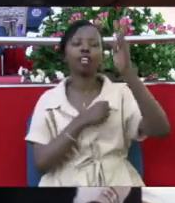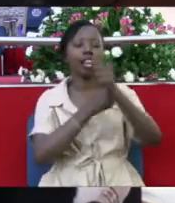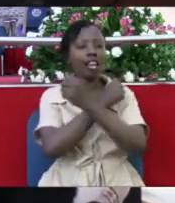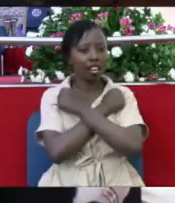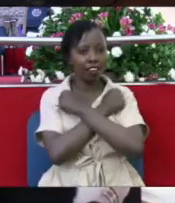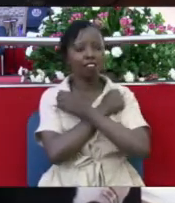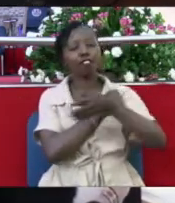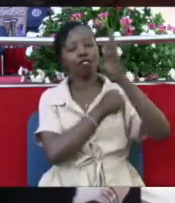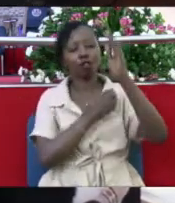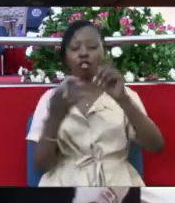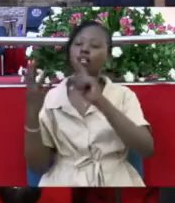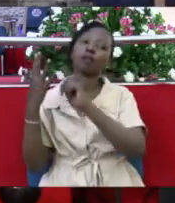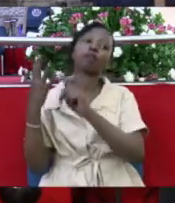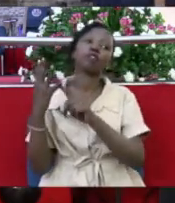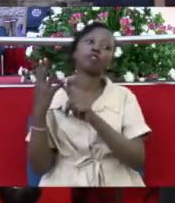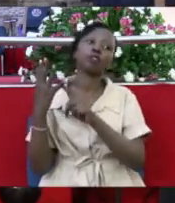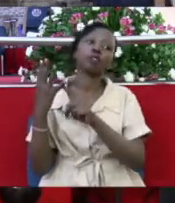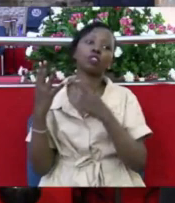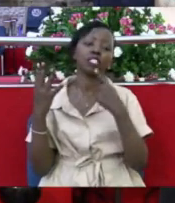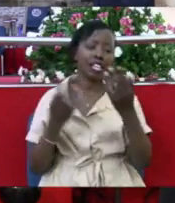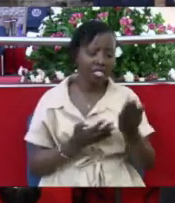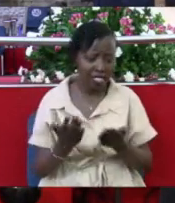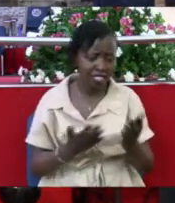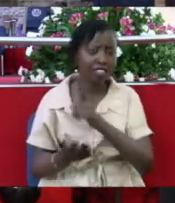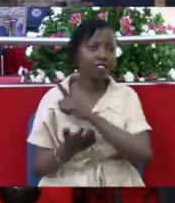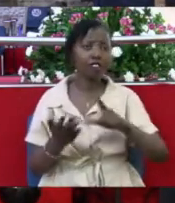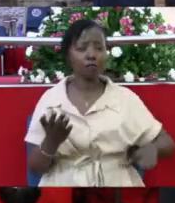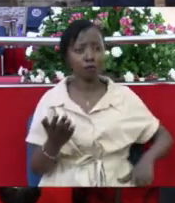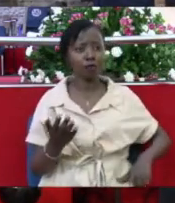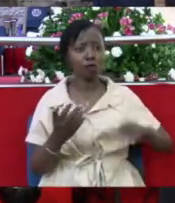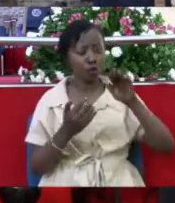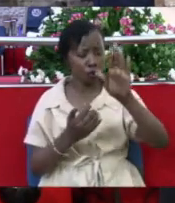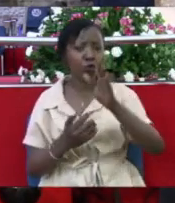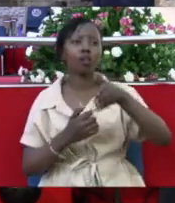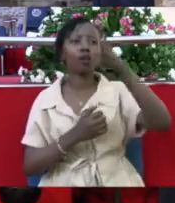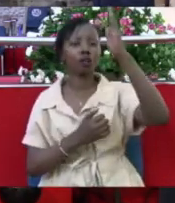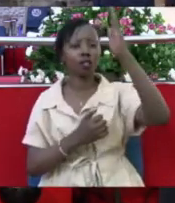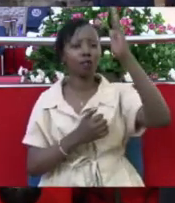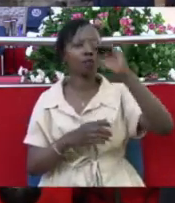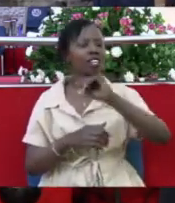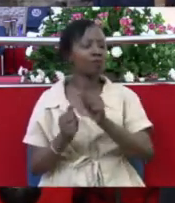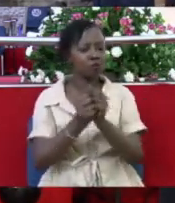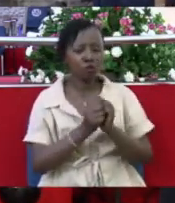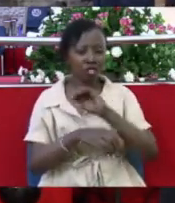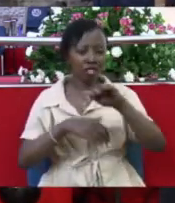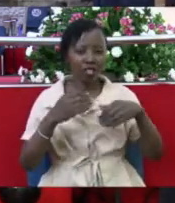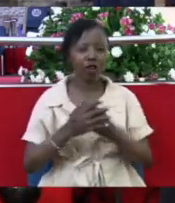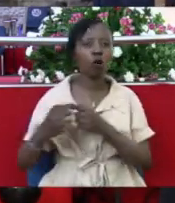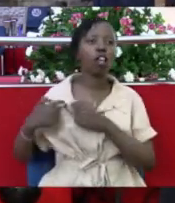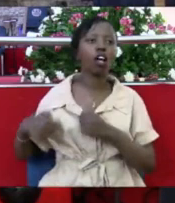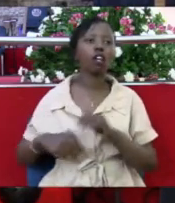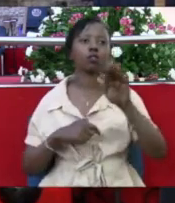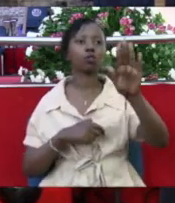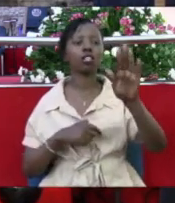Pende. Number four. Ya nne. Serve the Lord. Tumikie Mungu. Your God. Mungu wako. With all your heart. Na moyo wako wote. And with